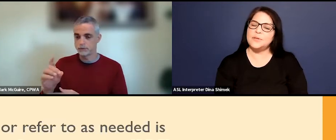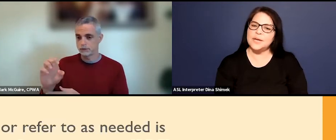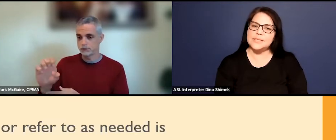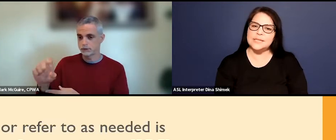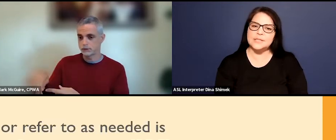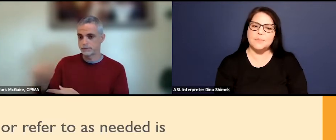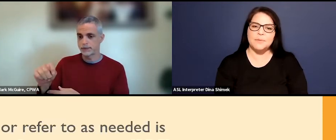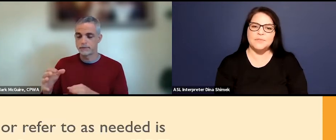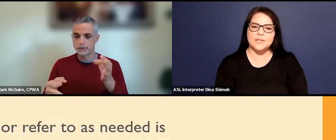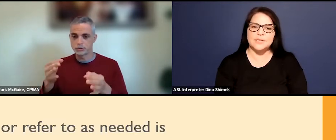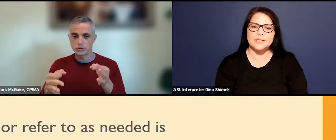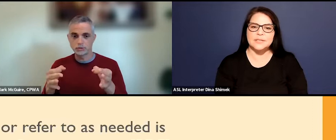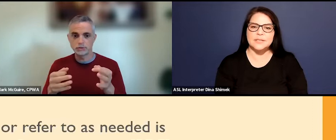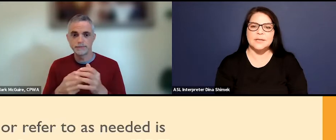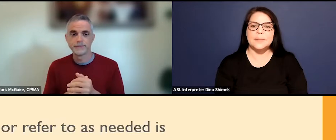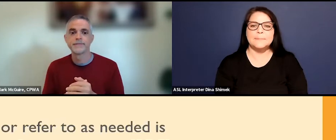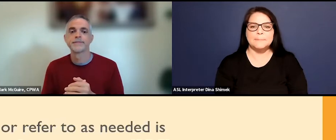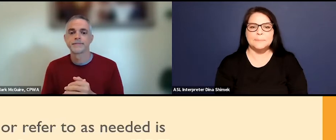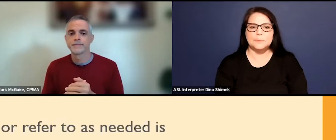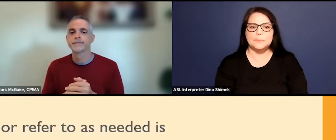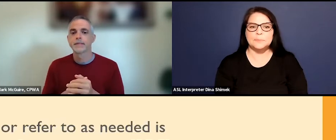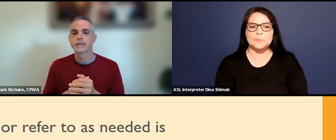from United States Department of Justice.